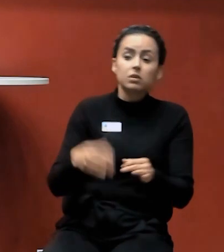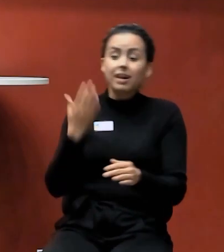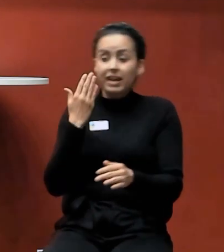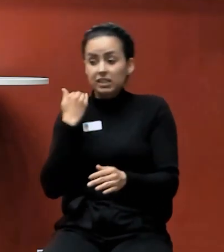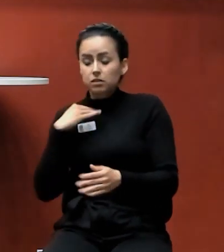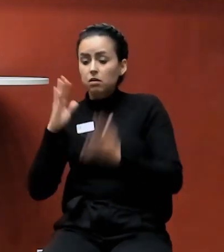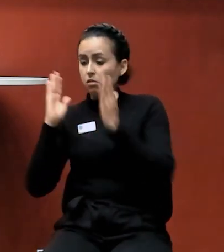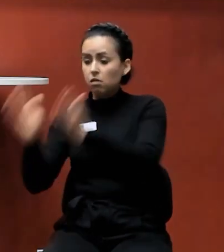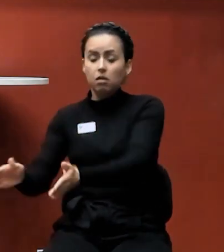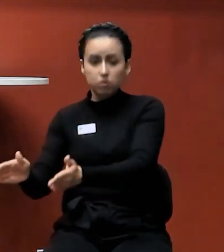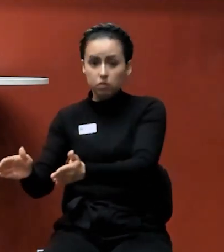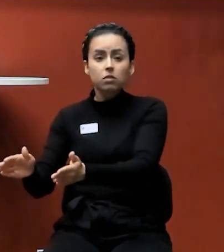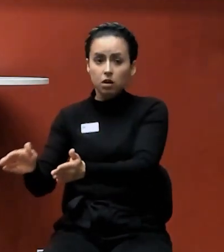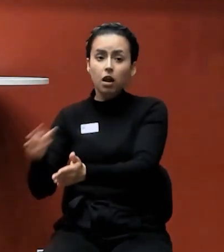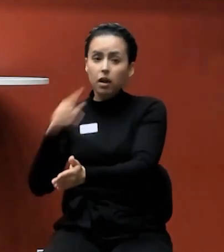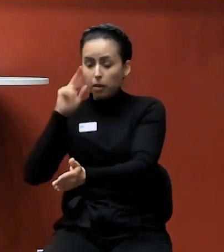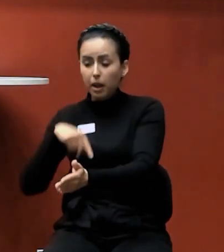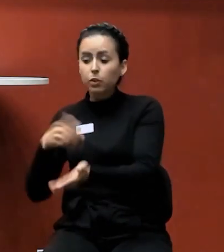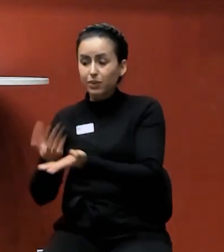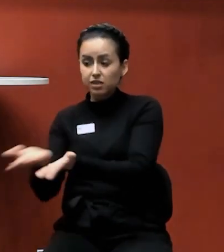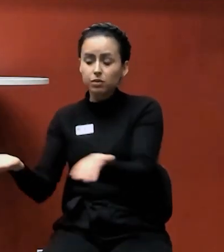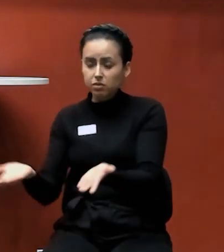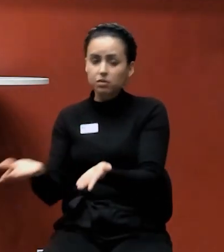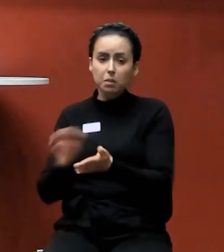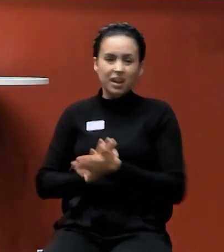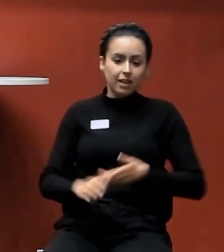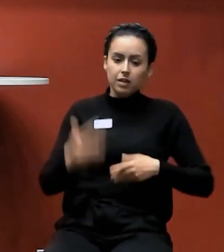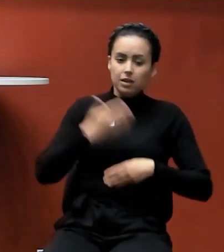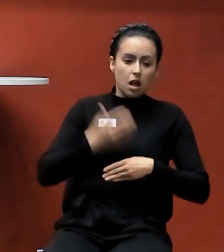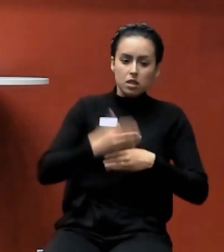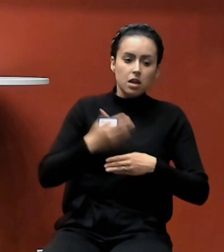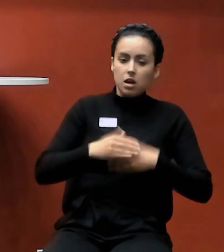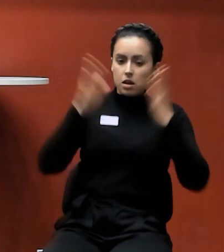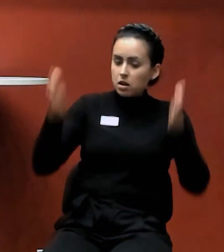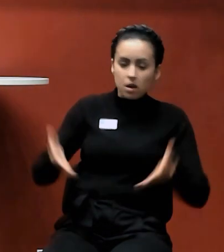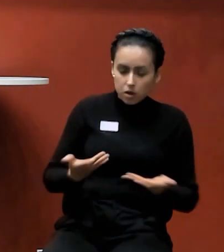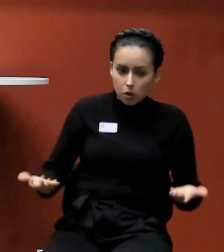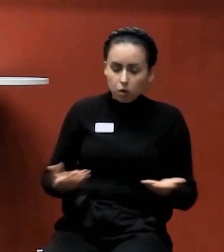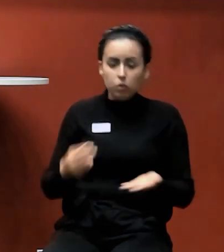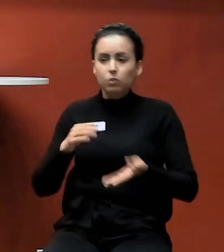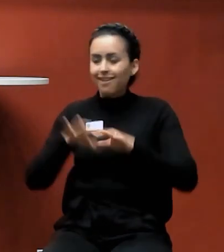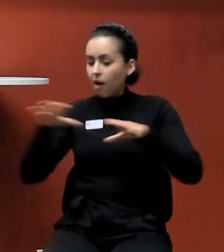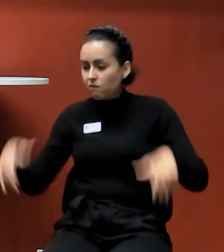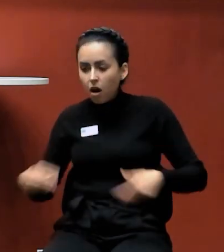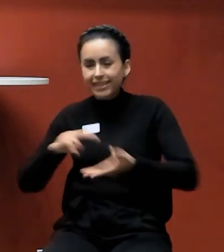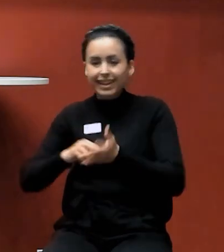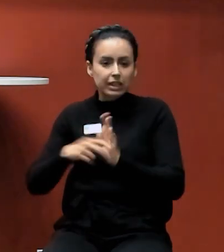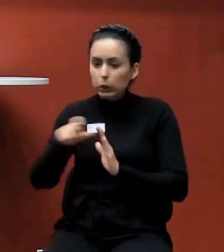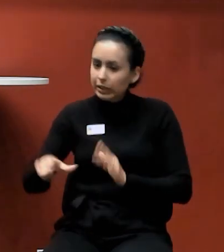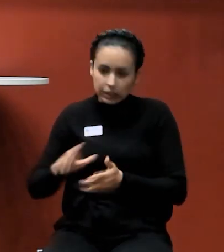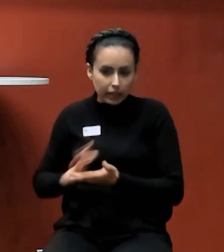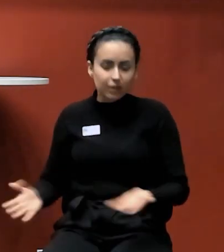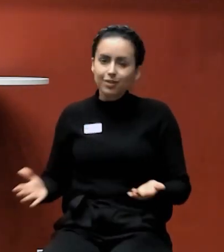No theatre. Nobody had to hire a stage or technicians. So, and